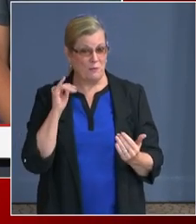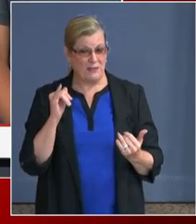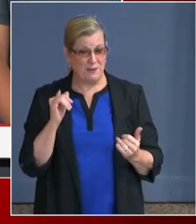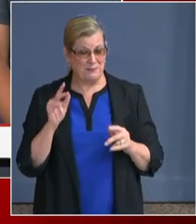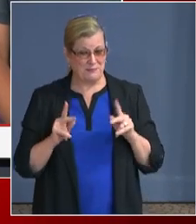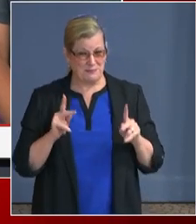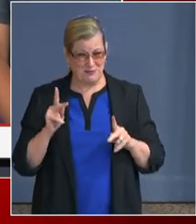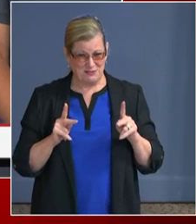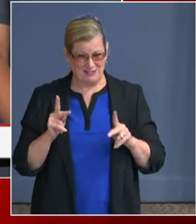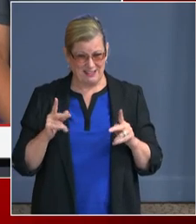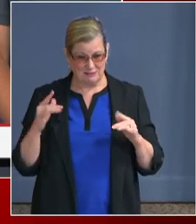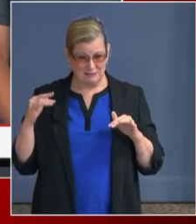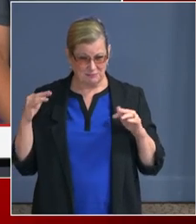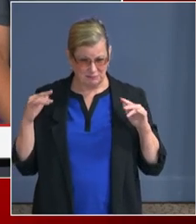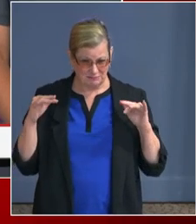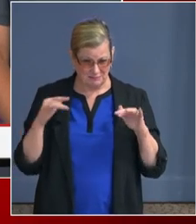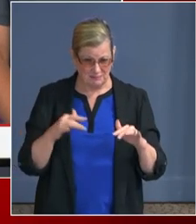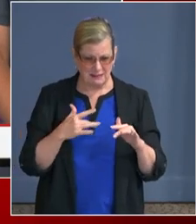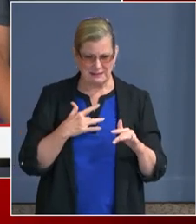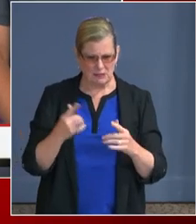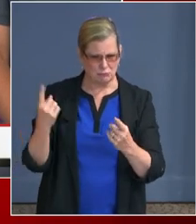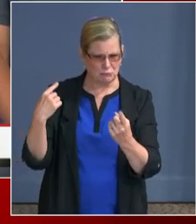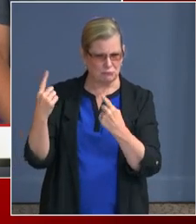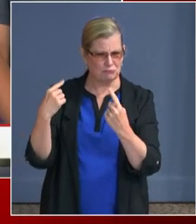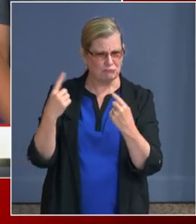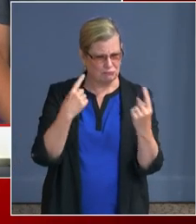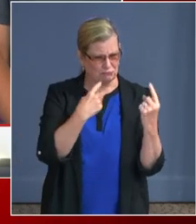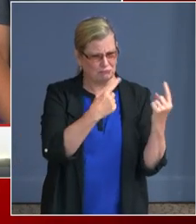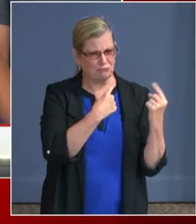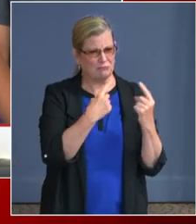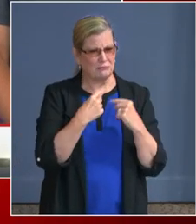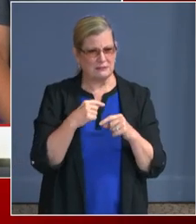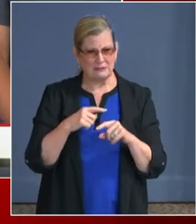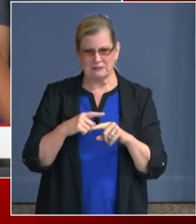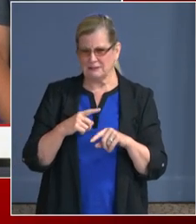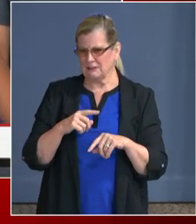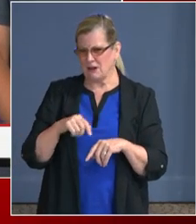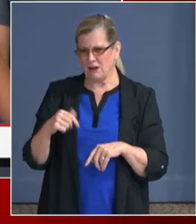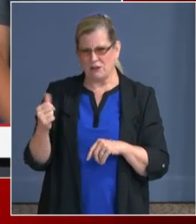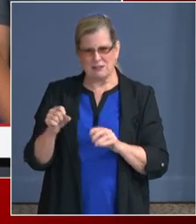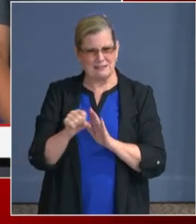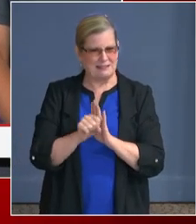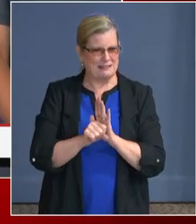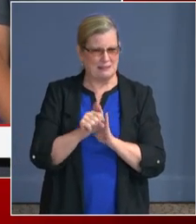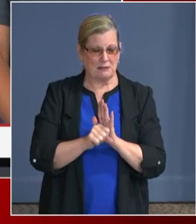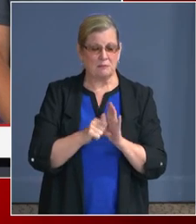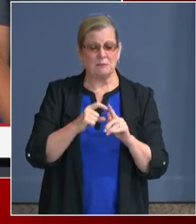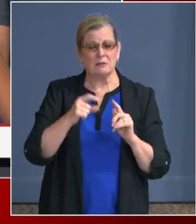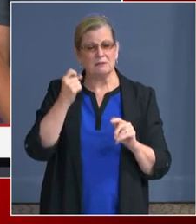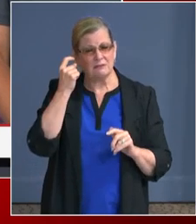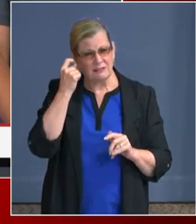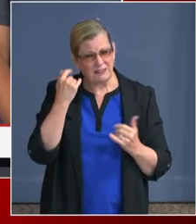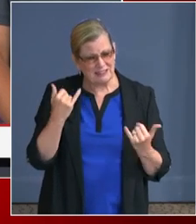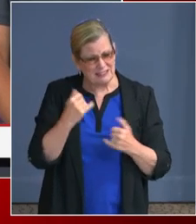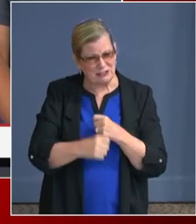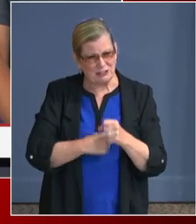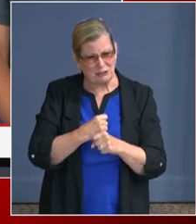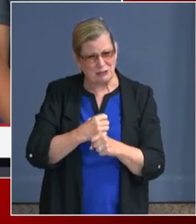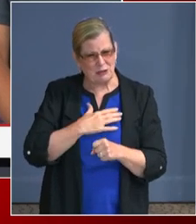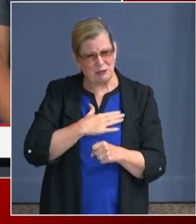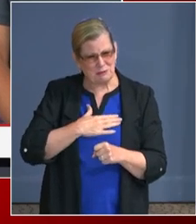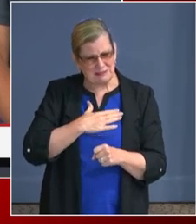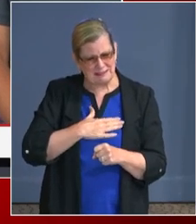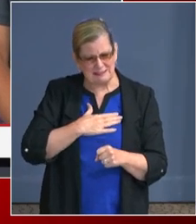that come in non-pandemic years won't materialize this year. So again, we